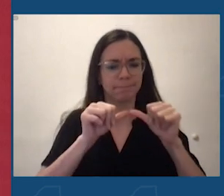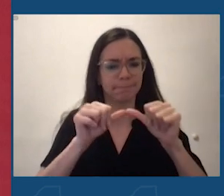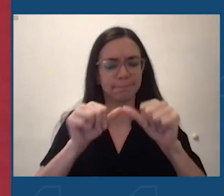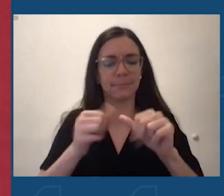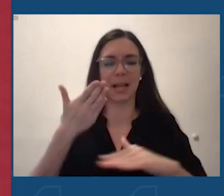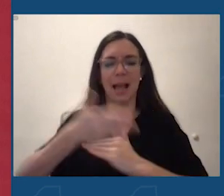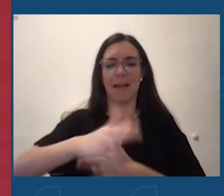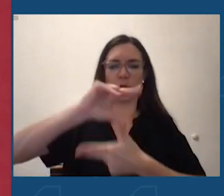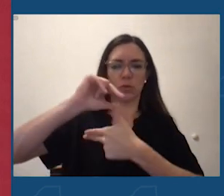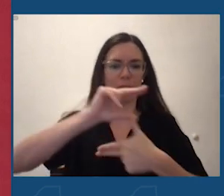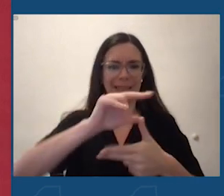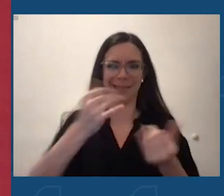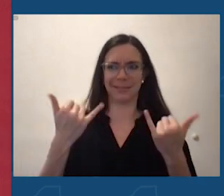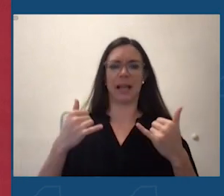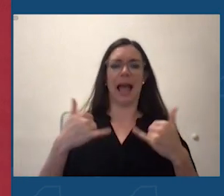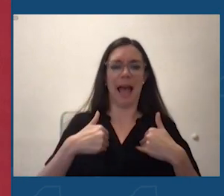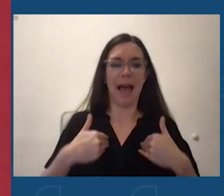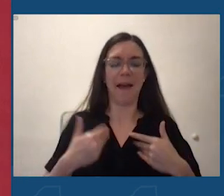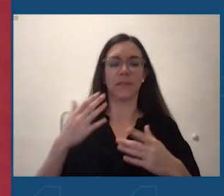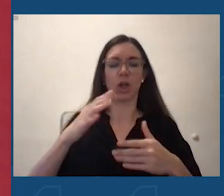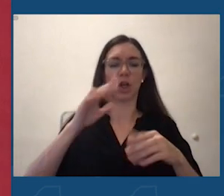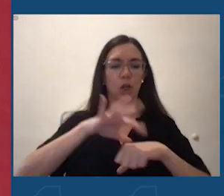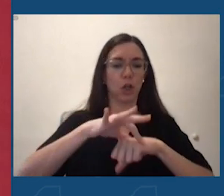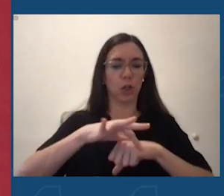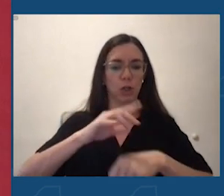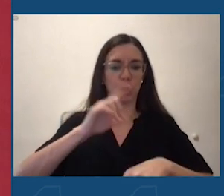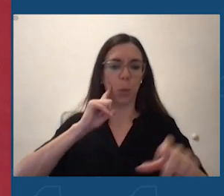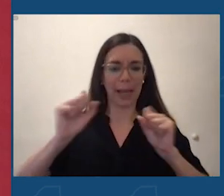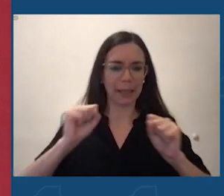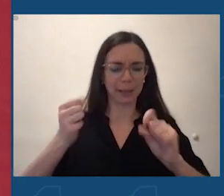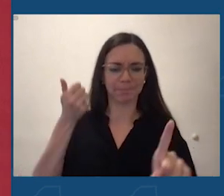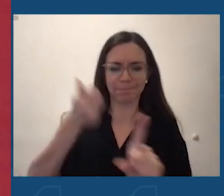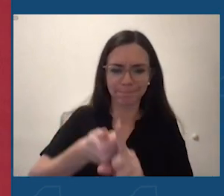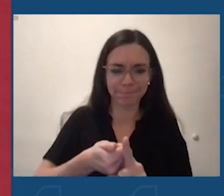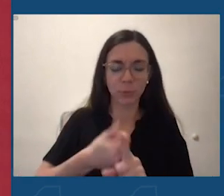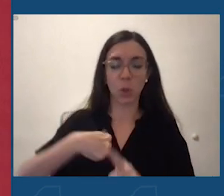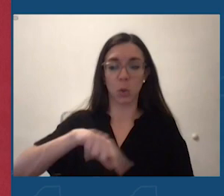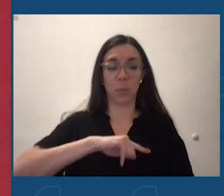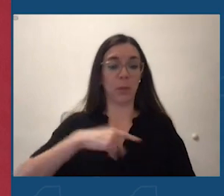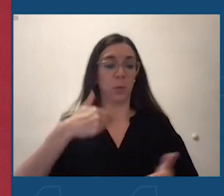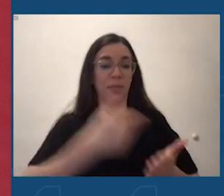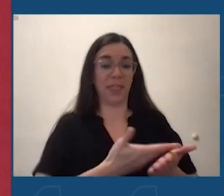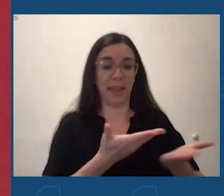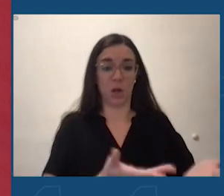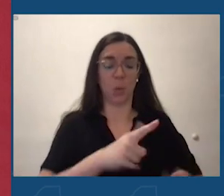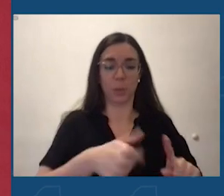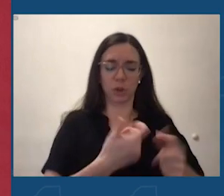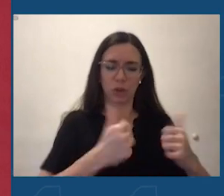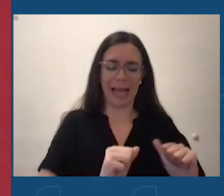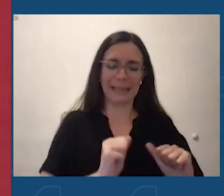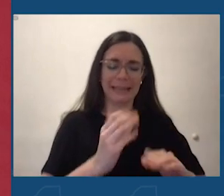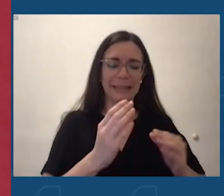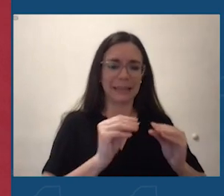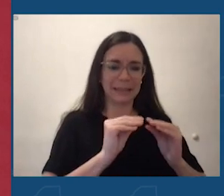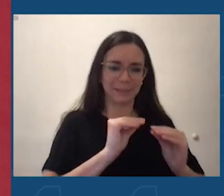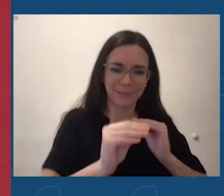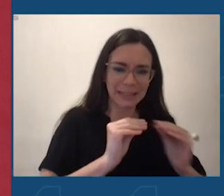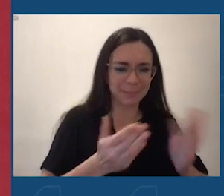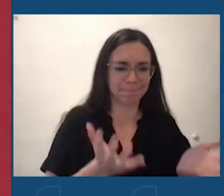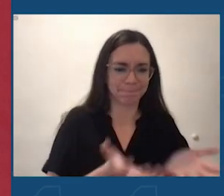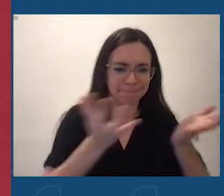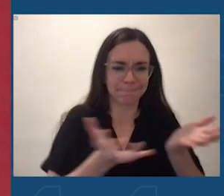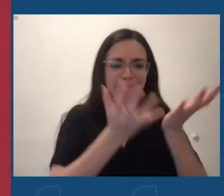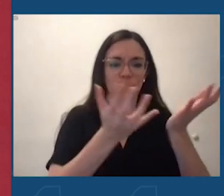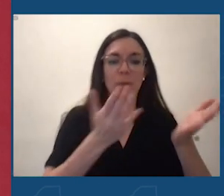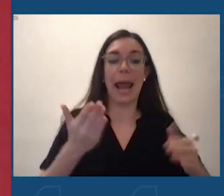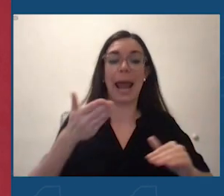Rosado and I were literally there trying to lift people up from the hurricanes and the earthquakes and to figure out a new way to